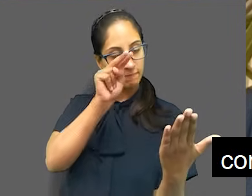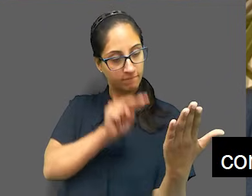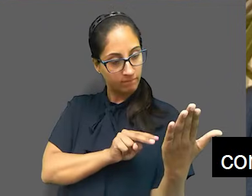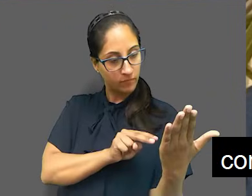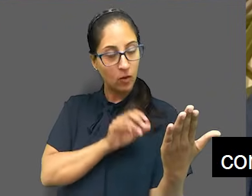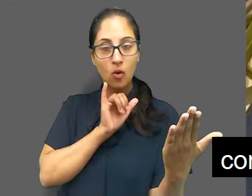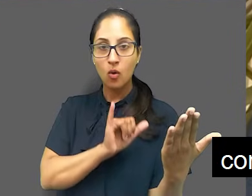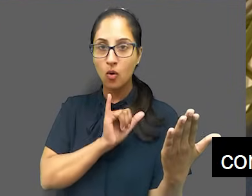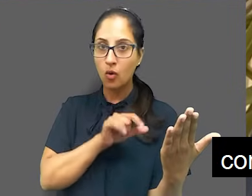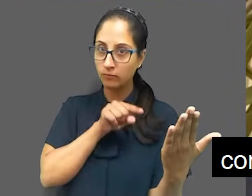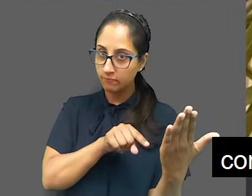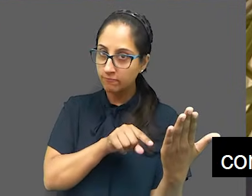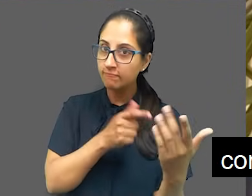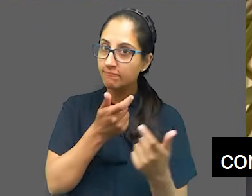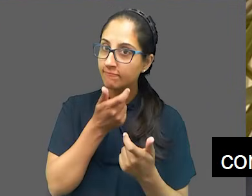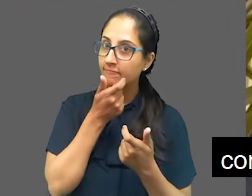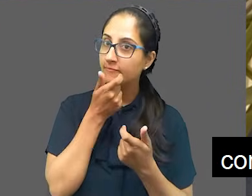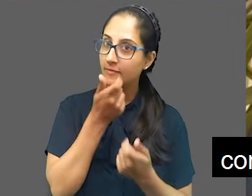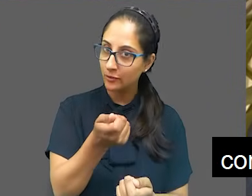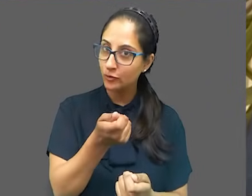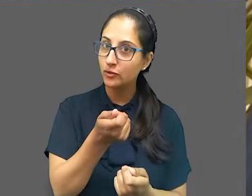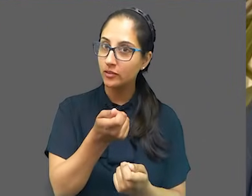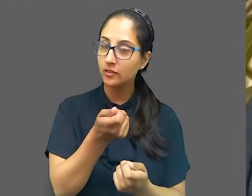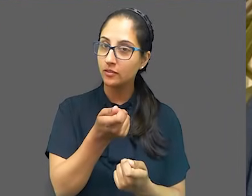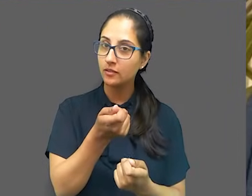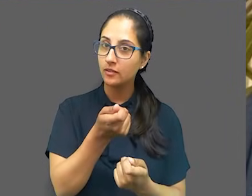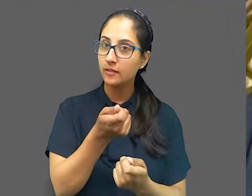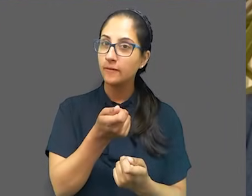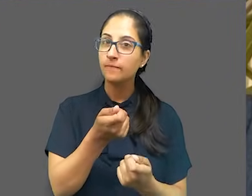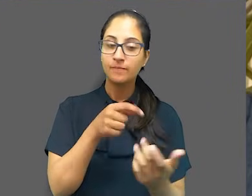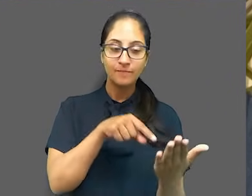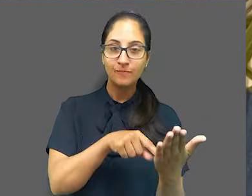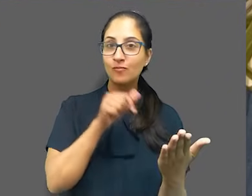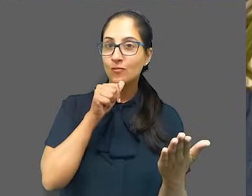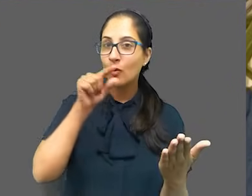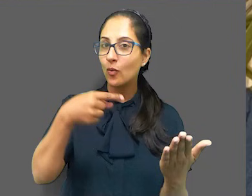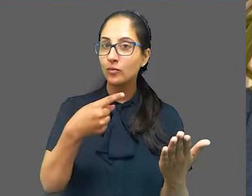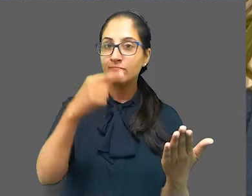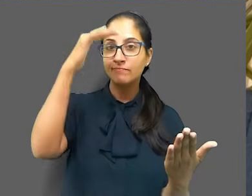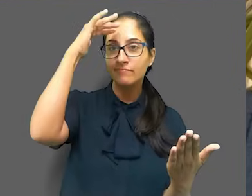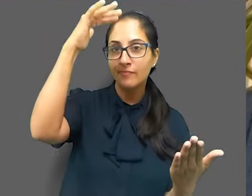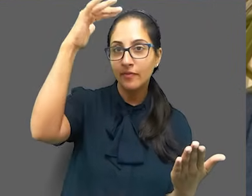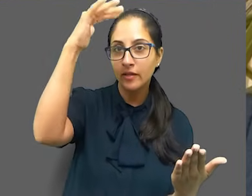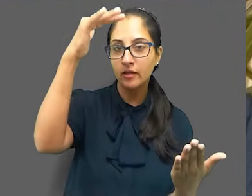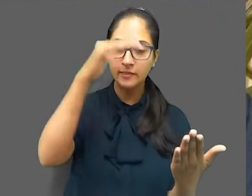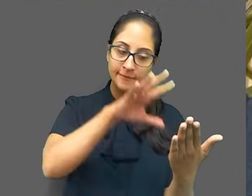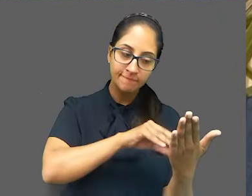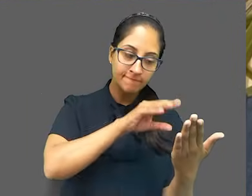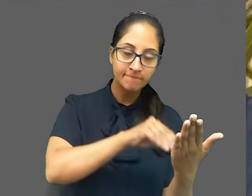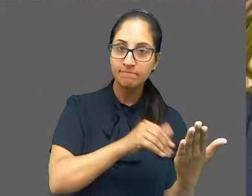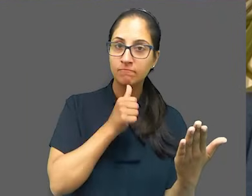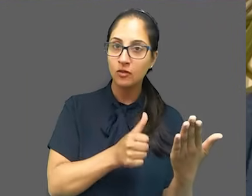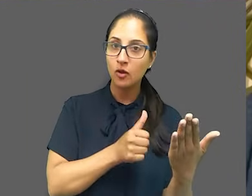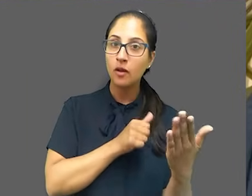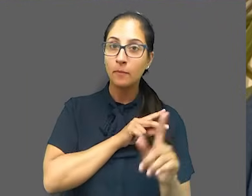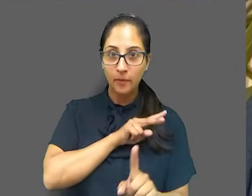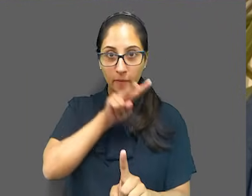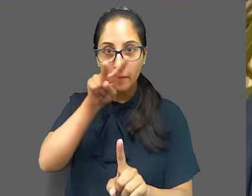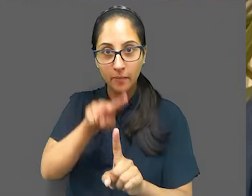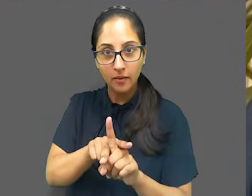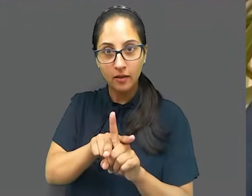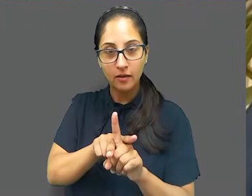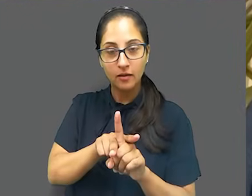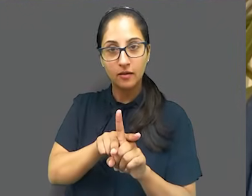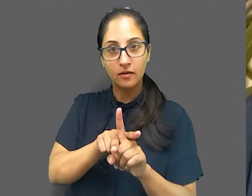communities that would also find this civilizational approach, not a theological